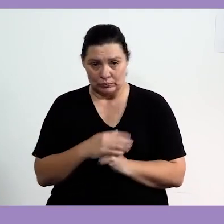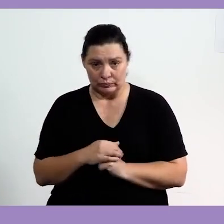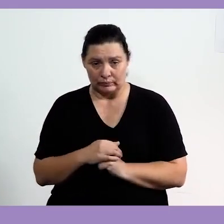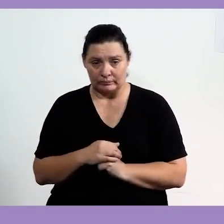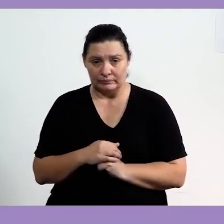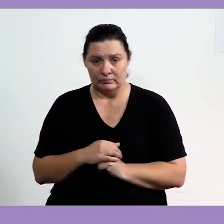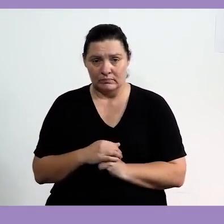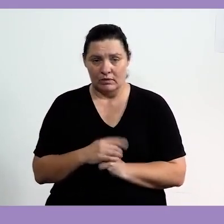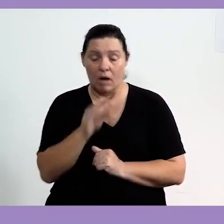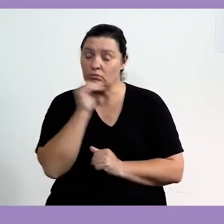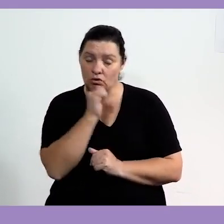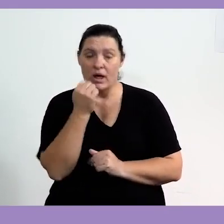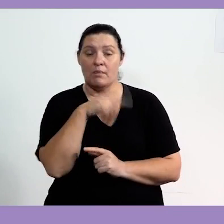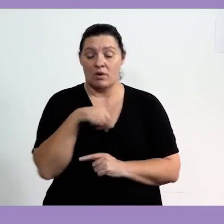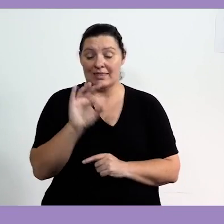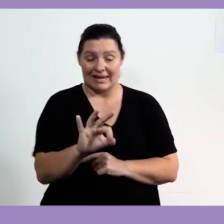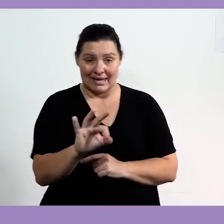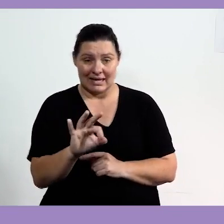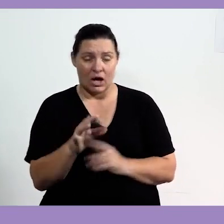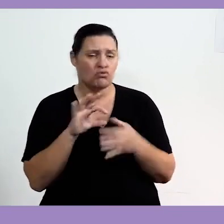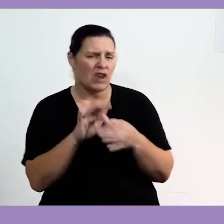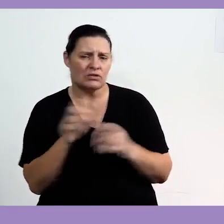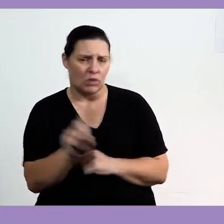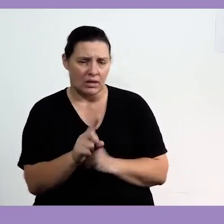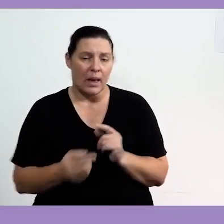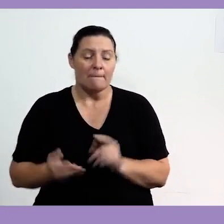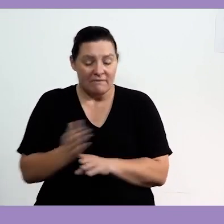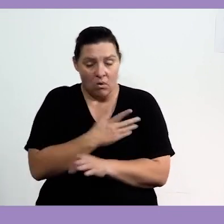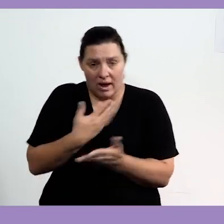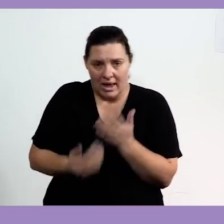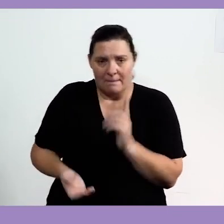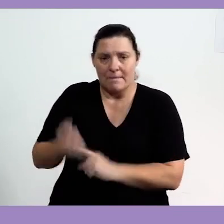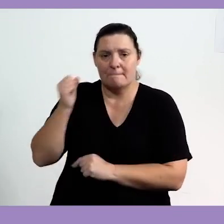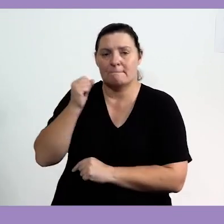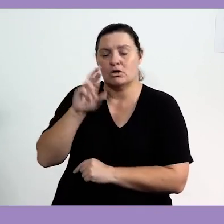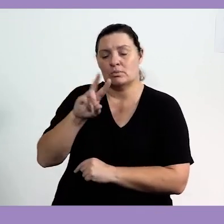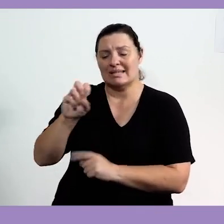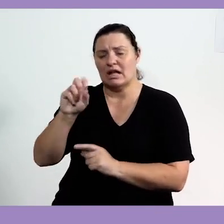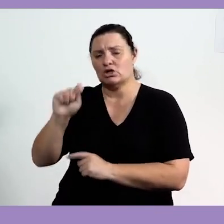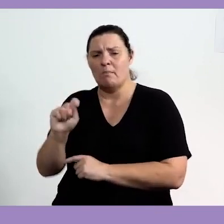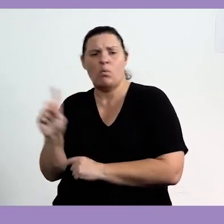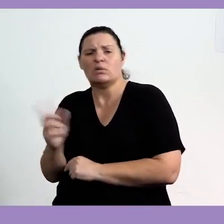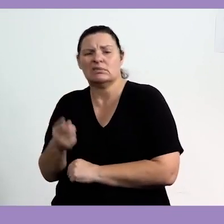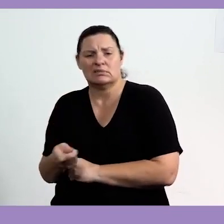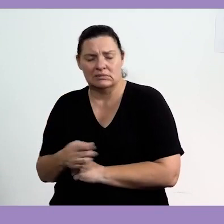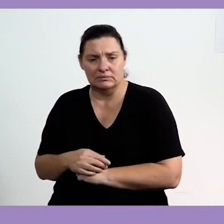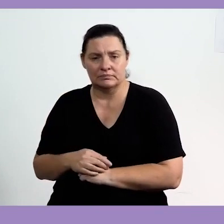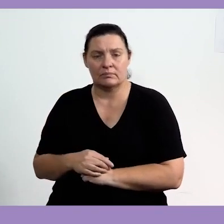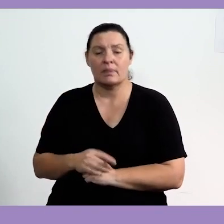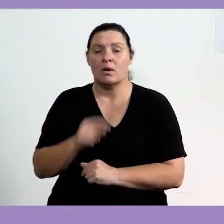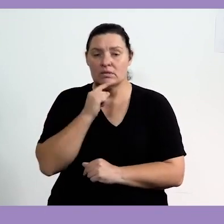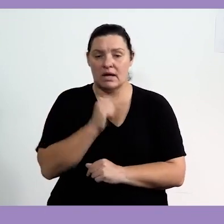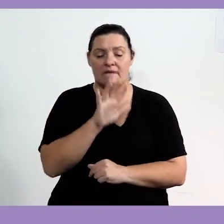those those 3, before we can find the 20th term. So let's look at this